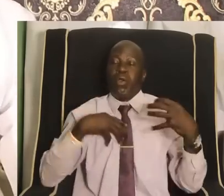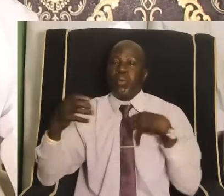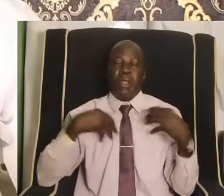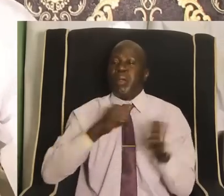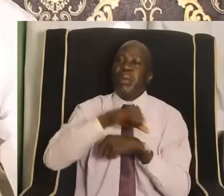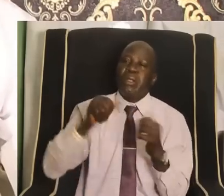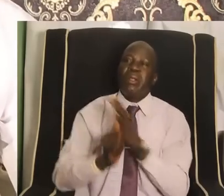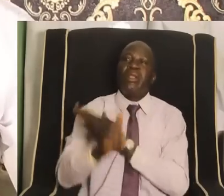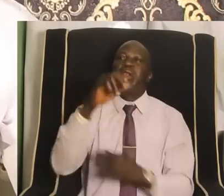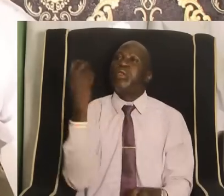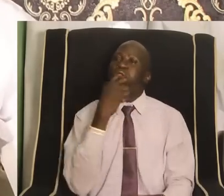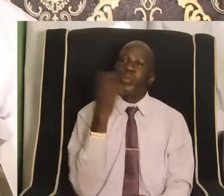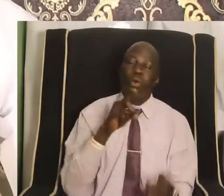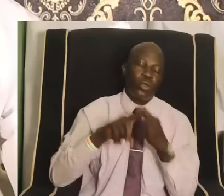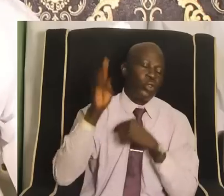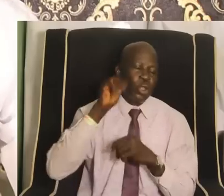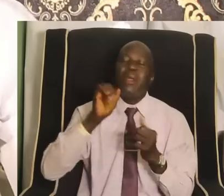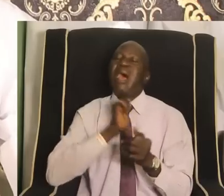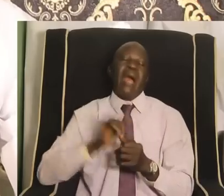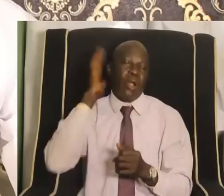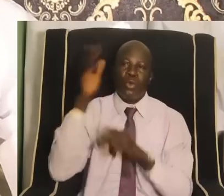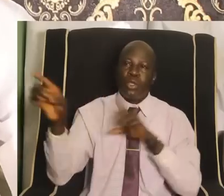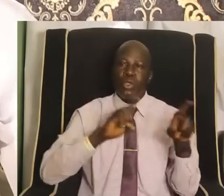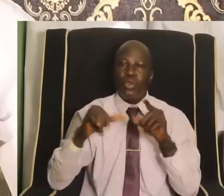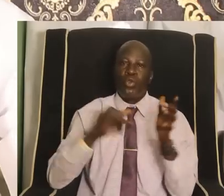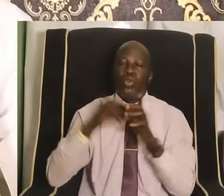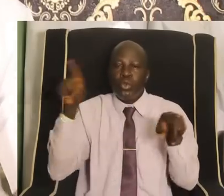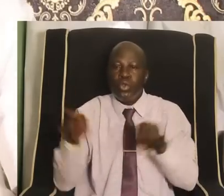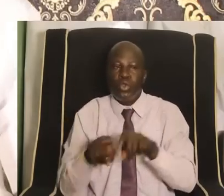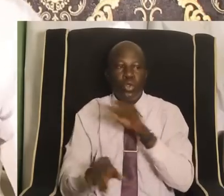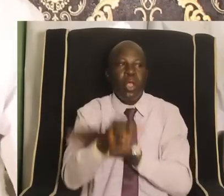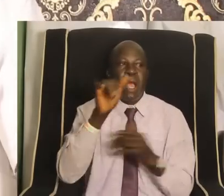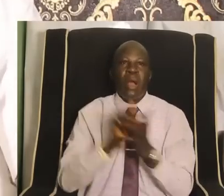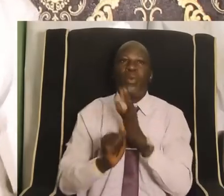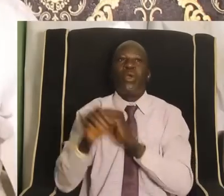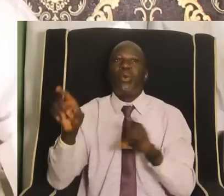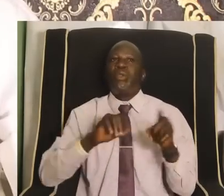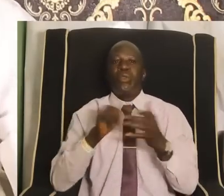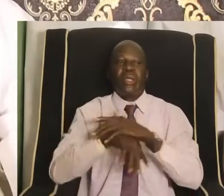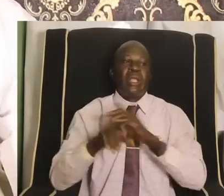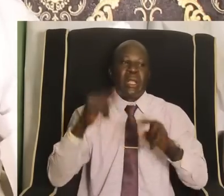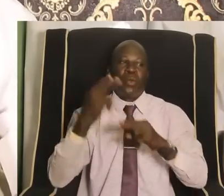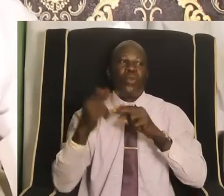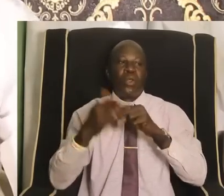He does not speak to me. And I will do so. And tell us a better than